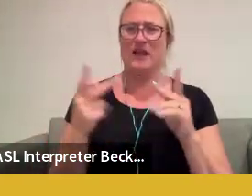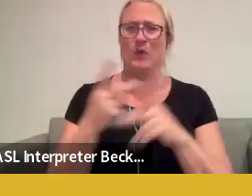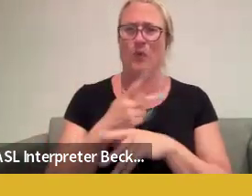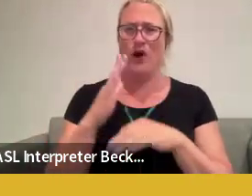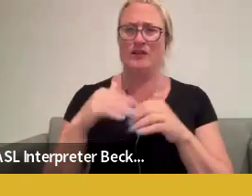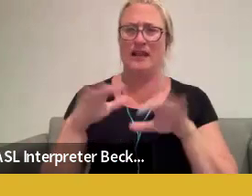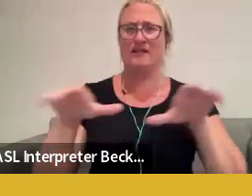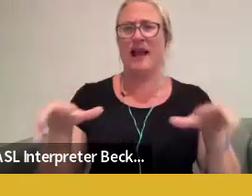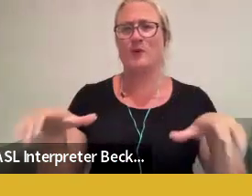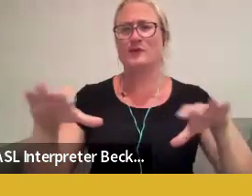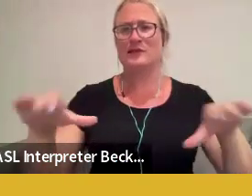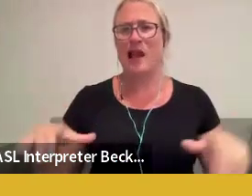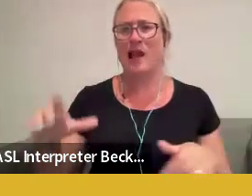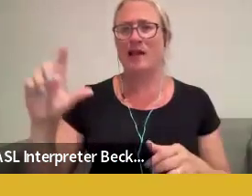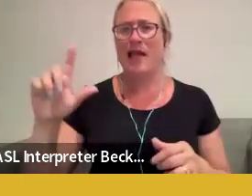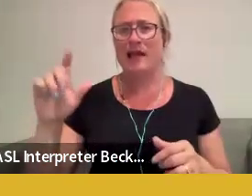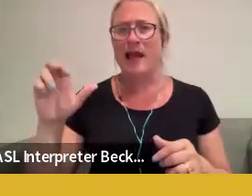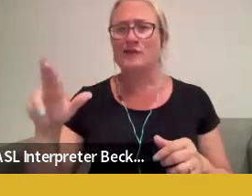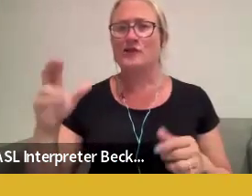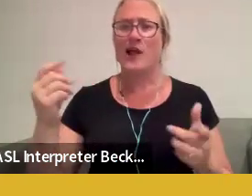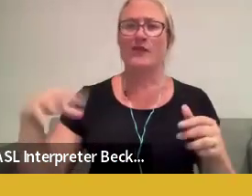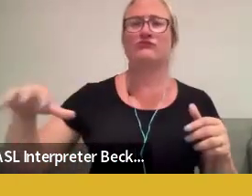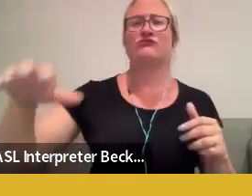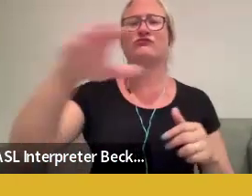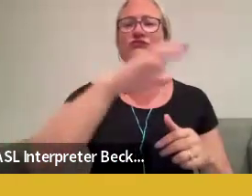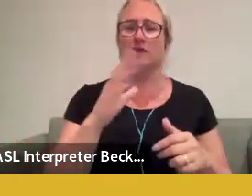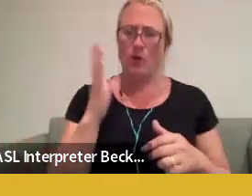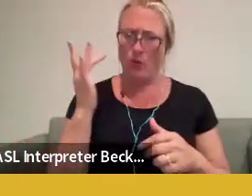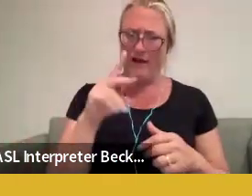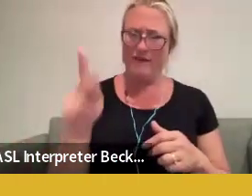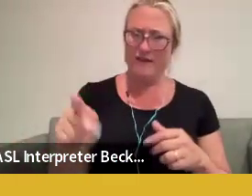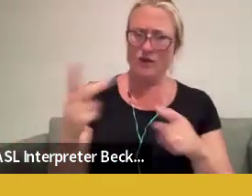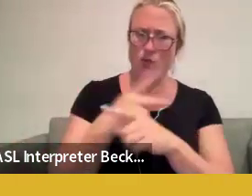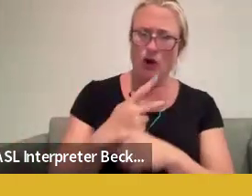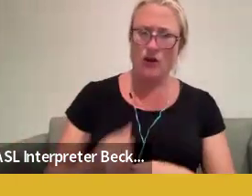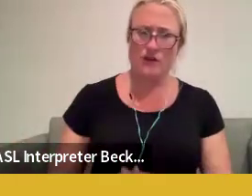say, Lancaster or our suburban counterparts?